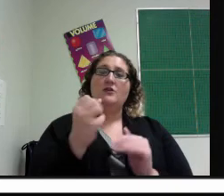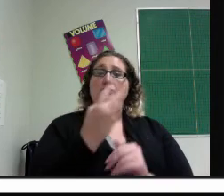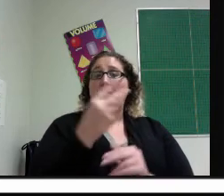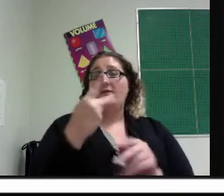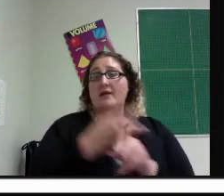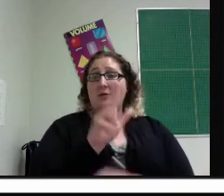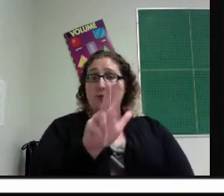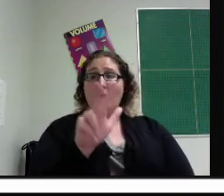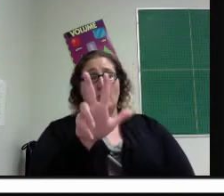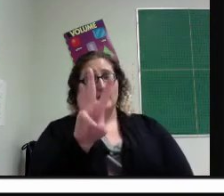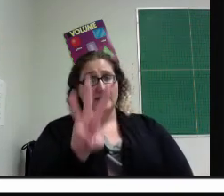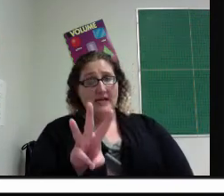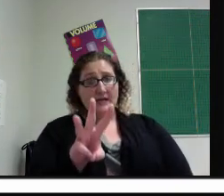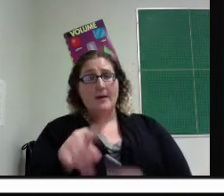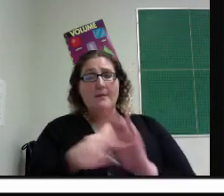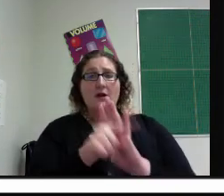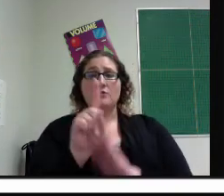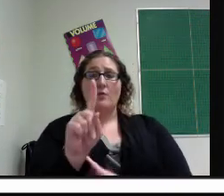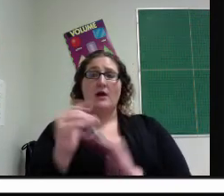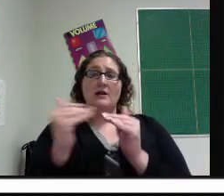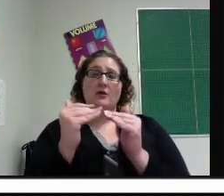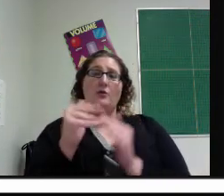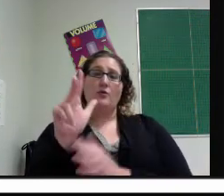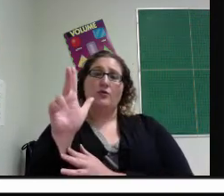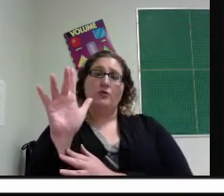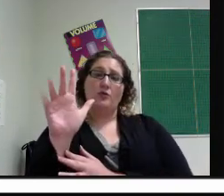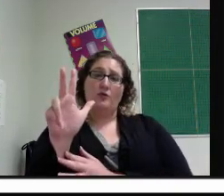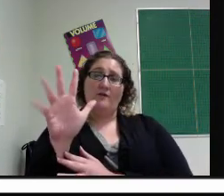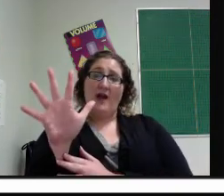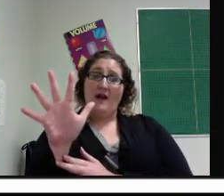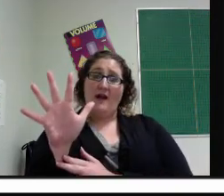3 is 36, minus 1 is 35.